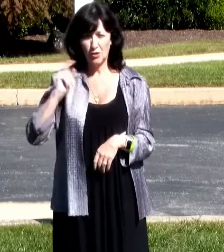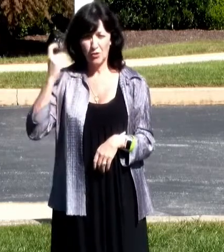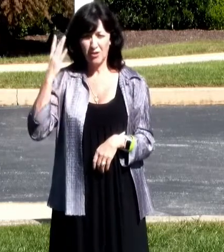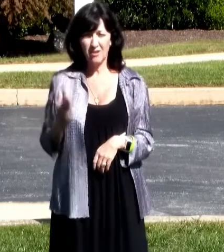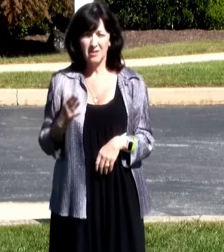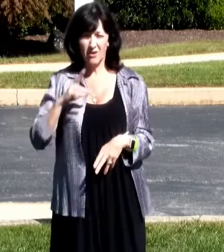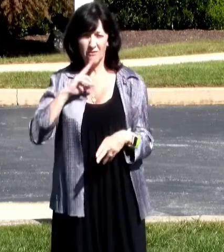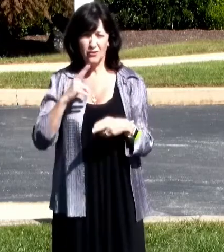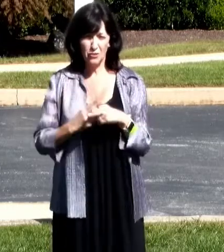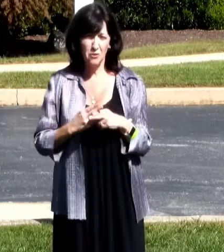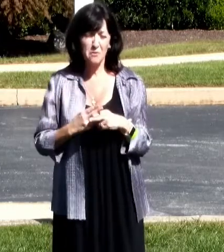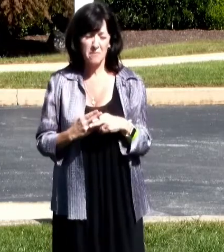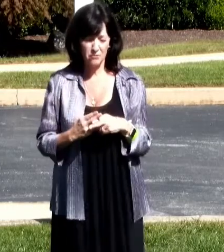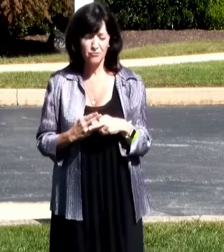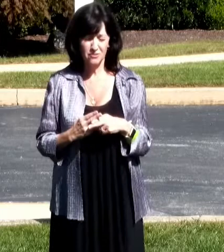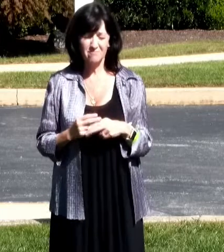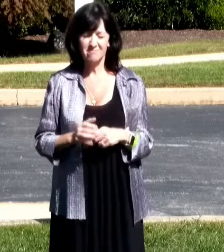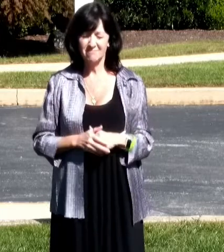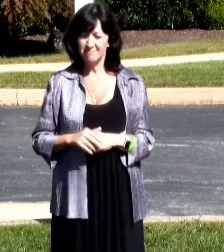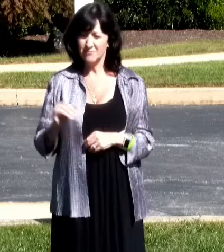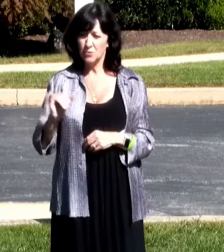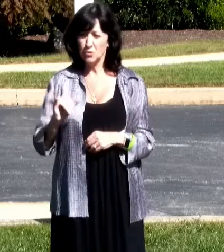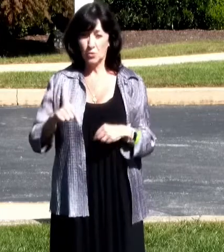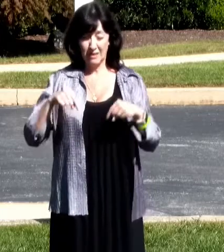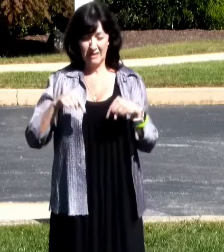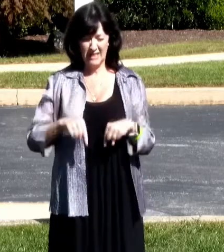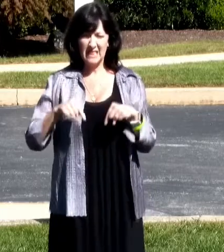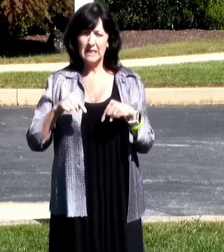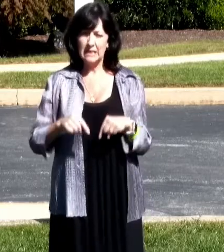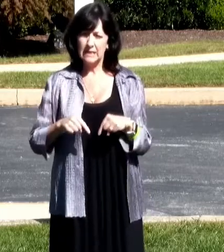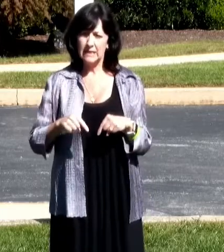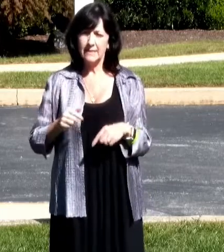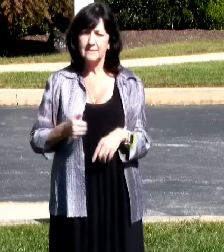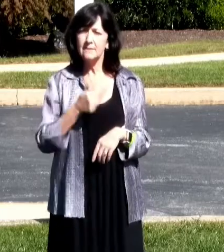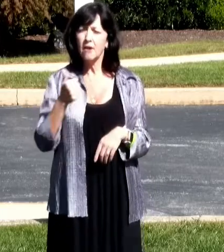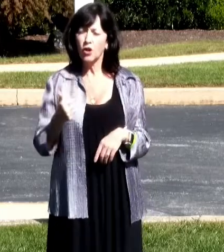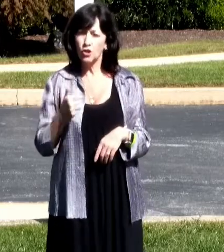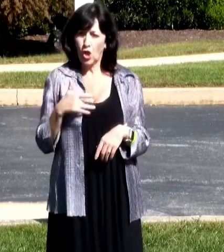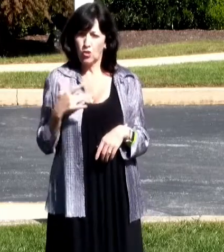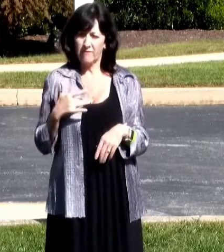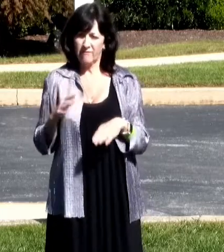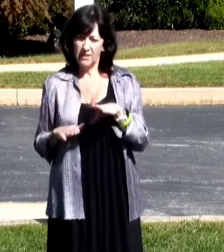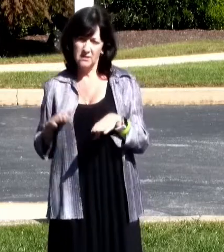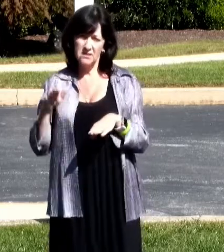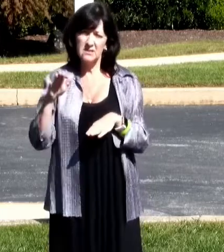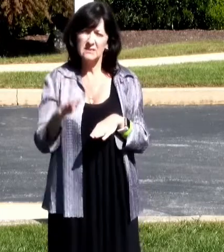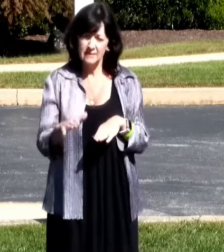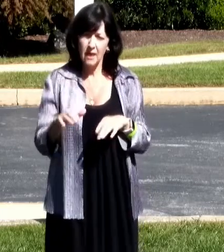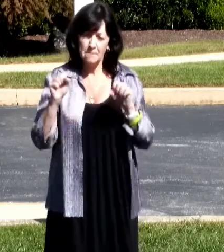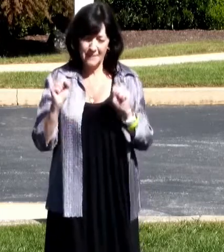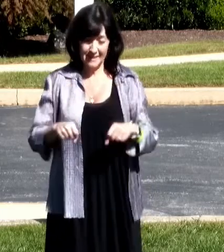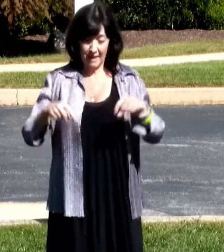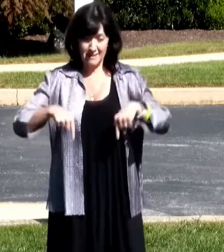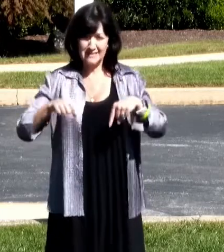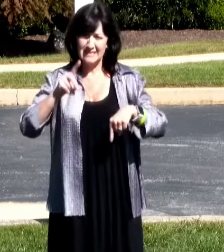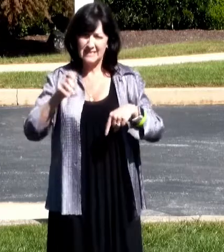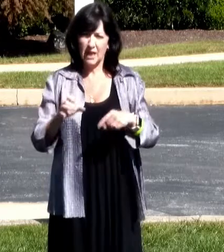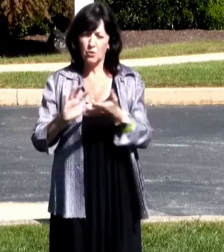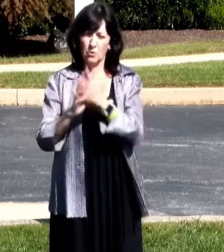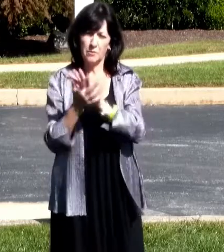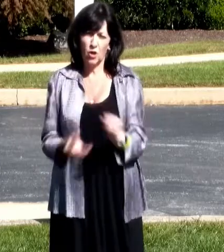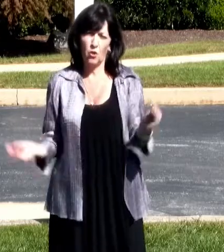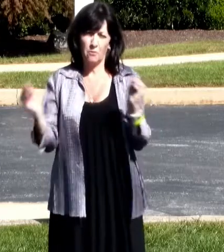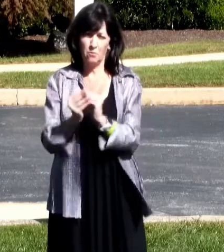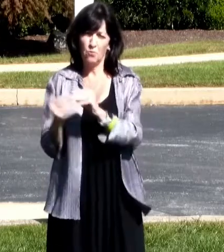Secretary, today is another step, another tool in the toolkit for a stronger, healthier Delaware. And as I look to my colleagues,